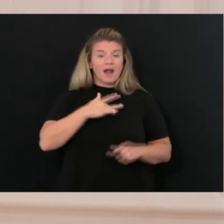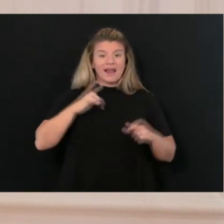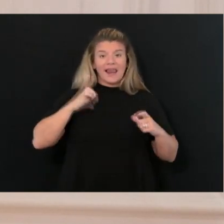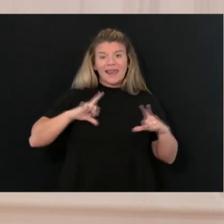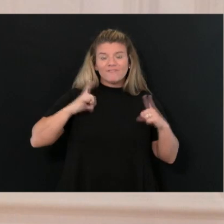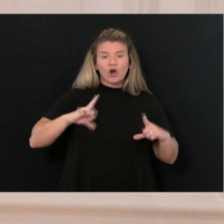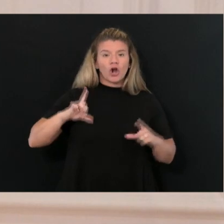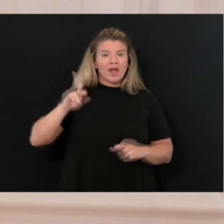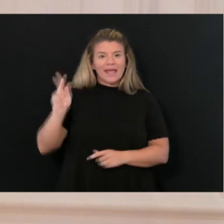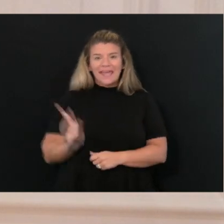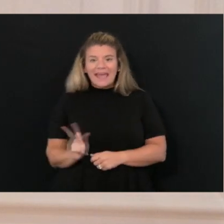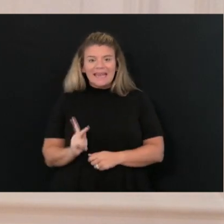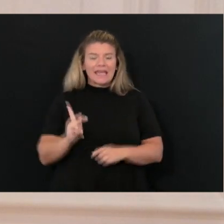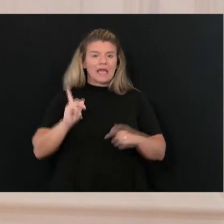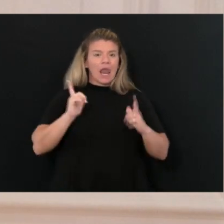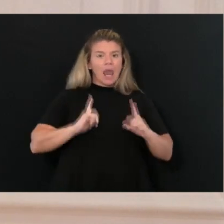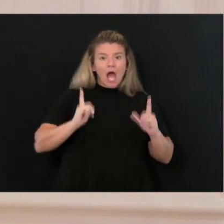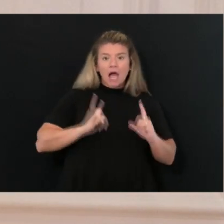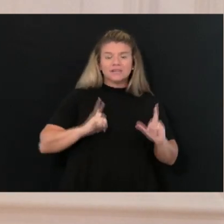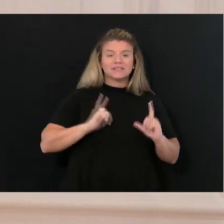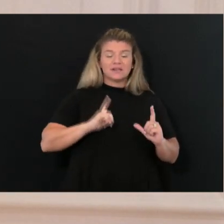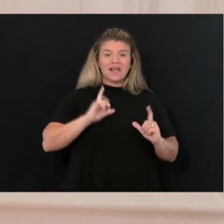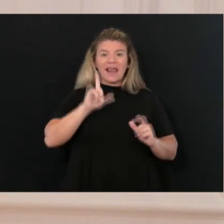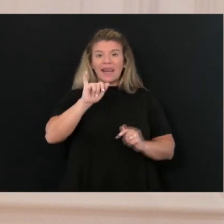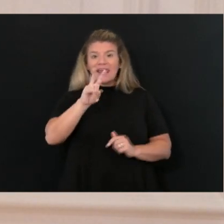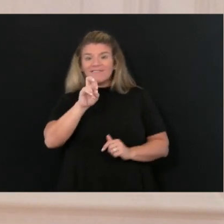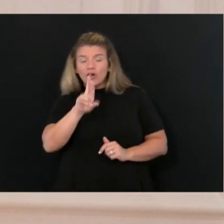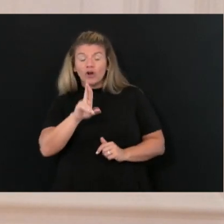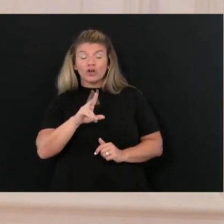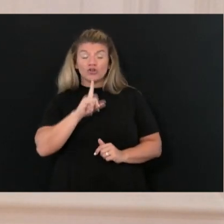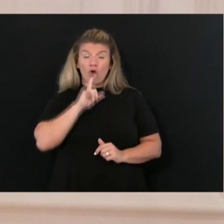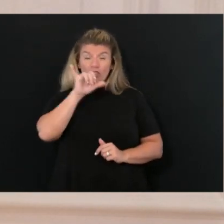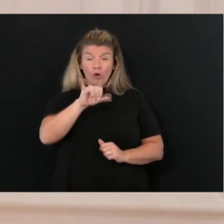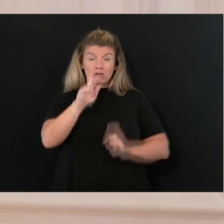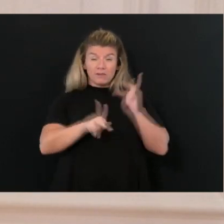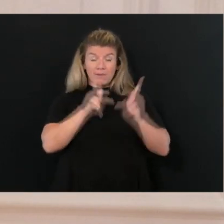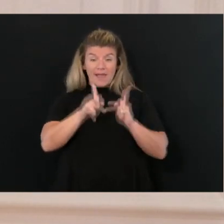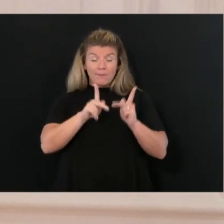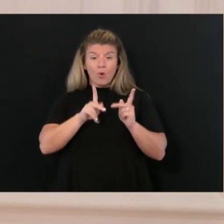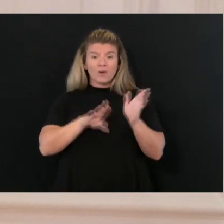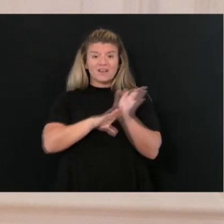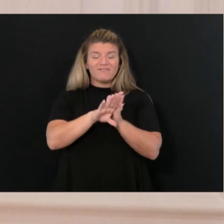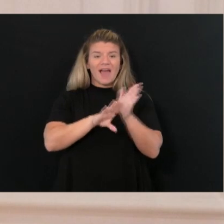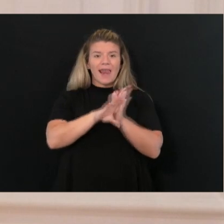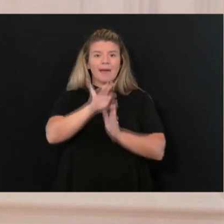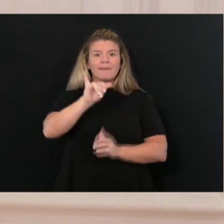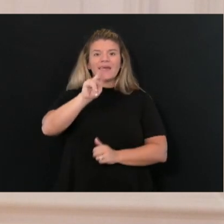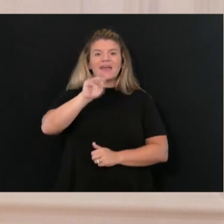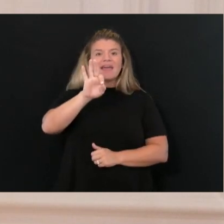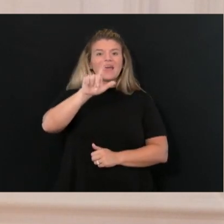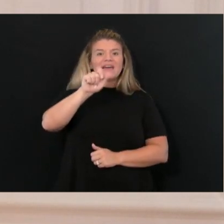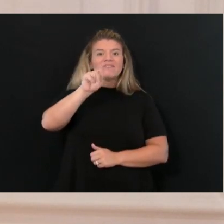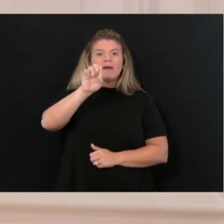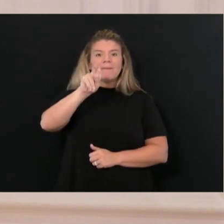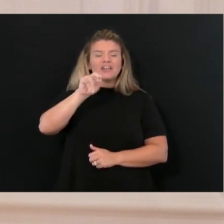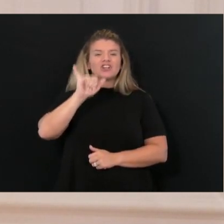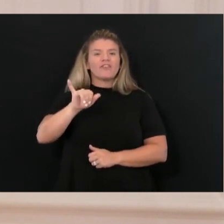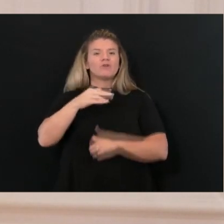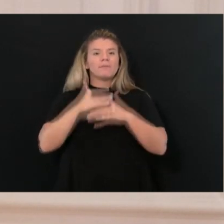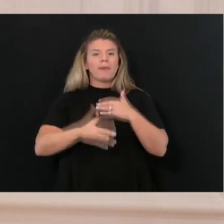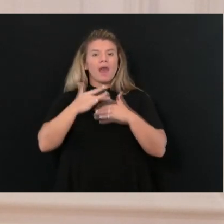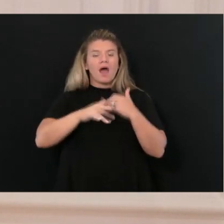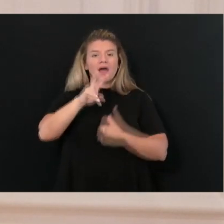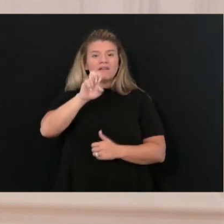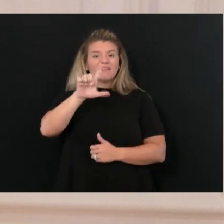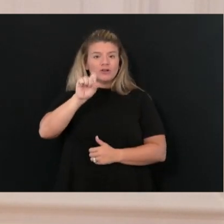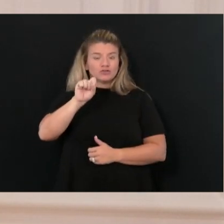blood pressure. And these are people oftentimes who develop inflammation of the great blood vessels, like a syndrome in